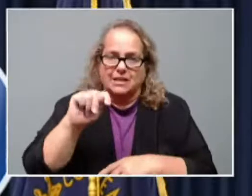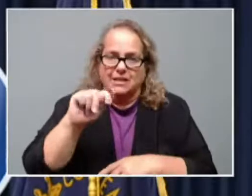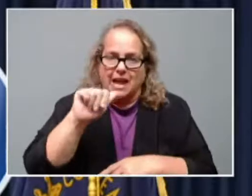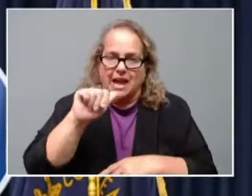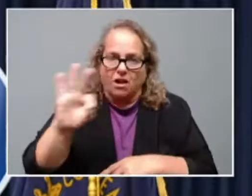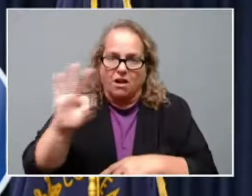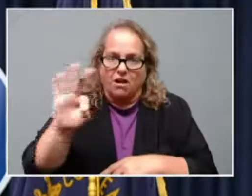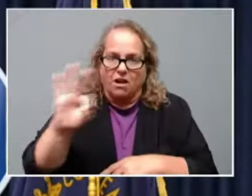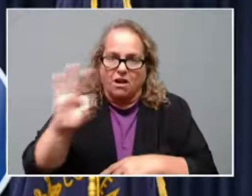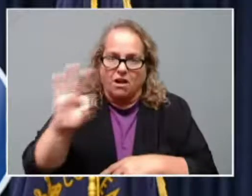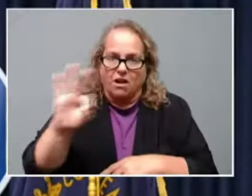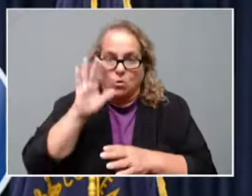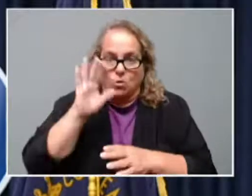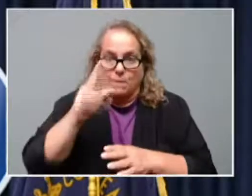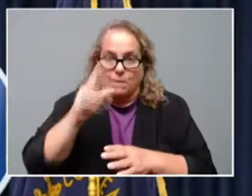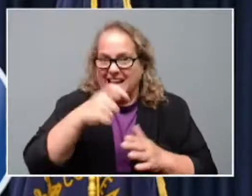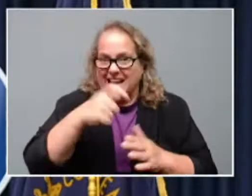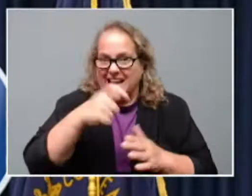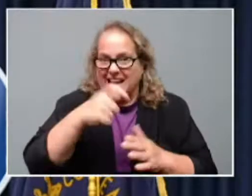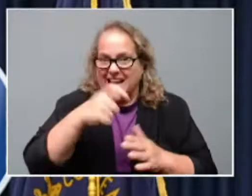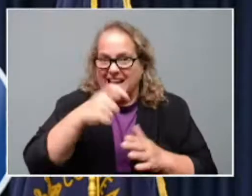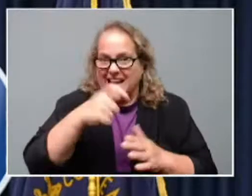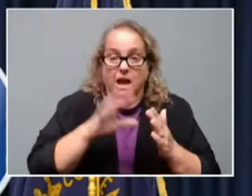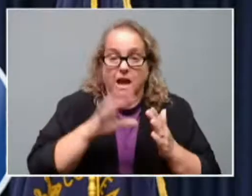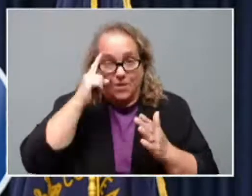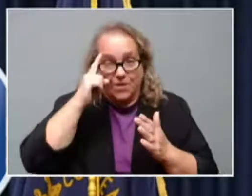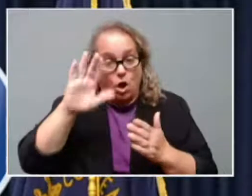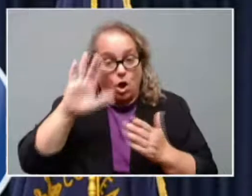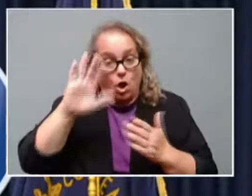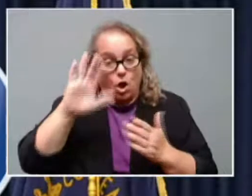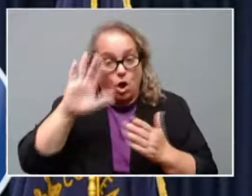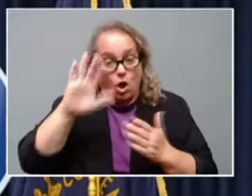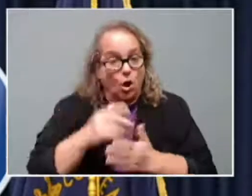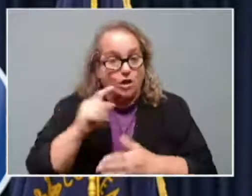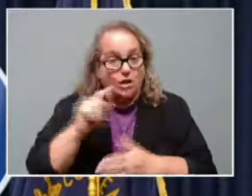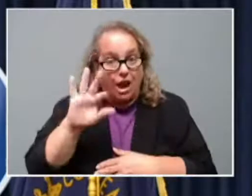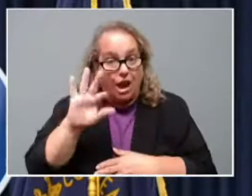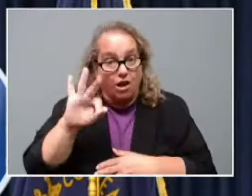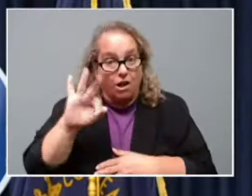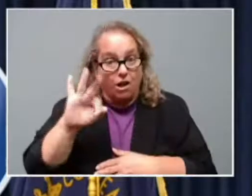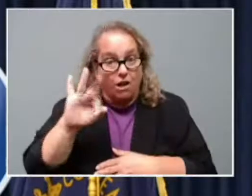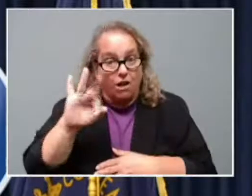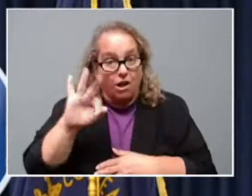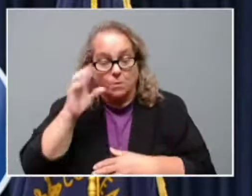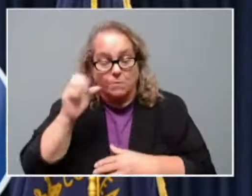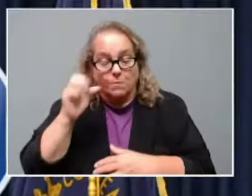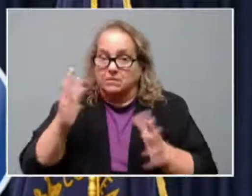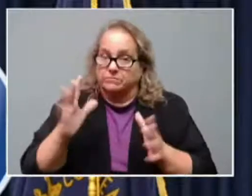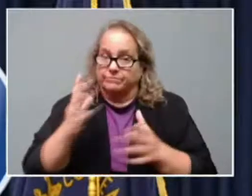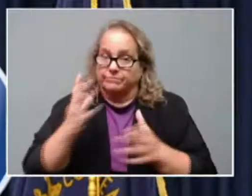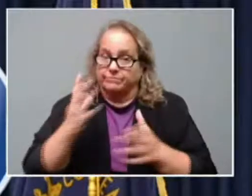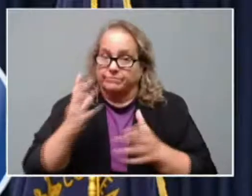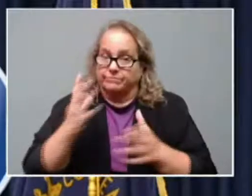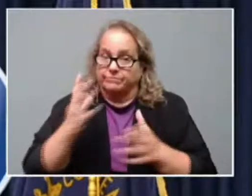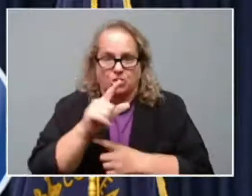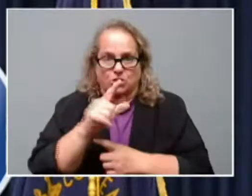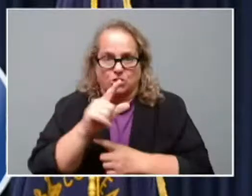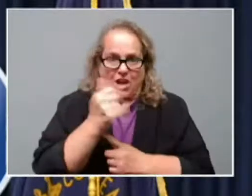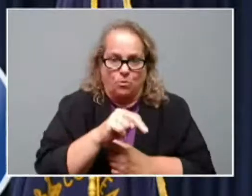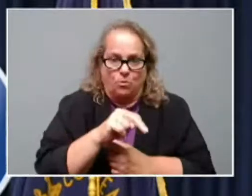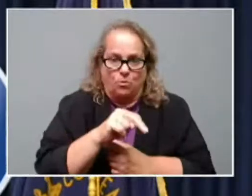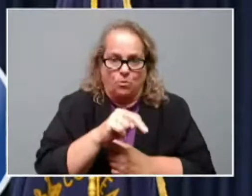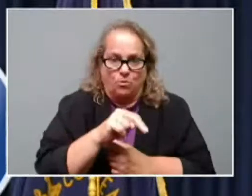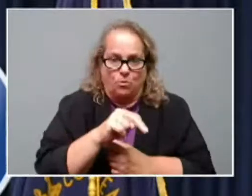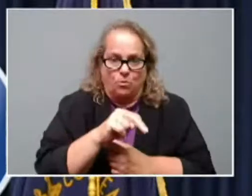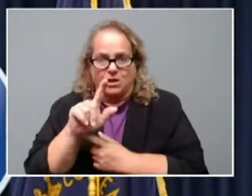believe, are going to be gone by January 1st, 2022. So I want to thank everybody in D.C. who